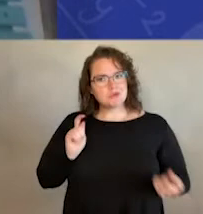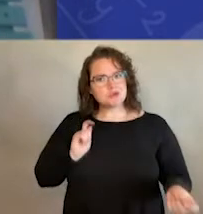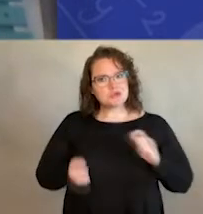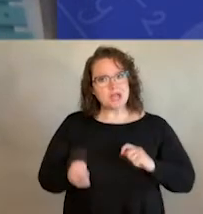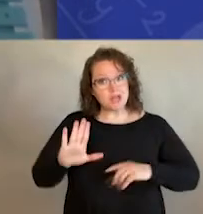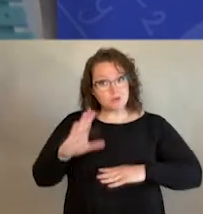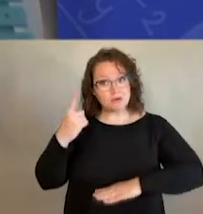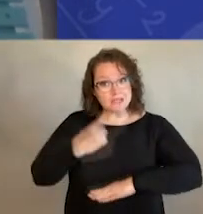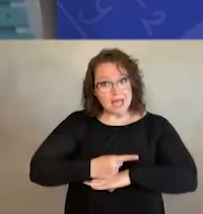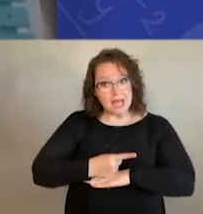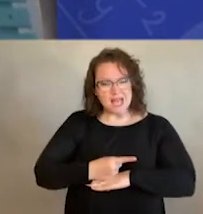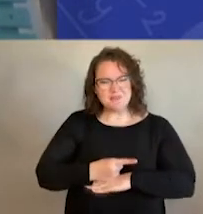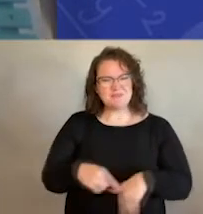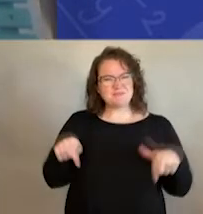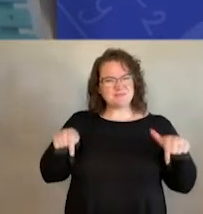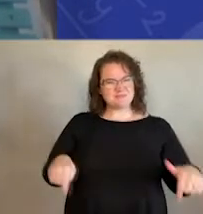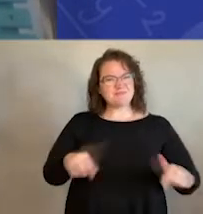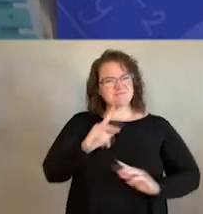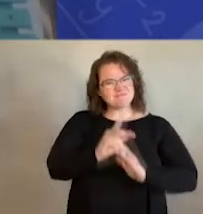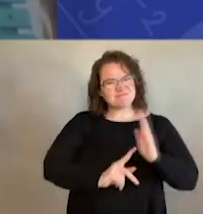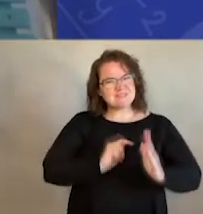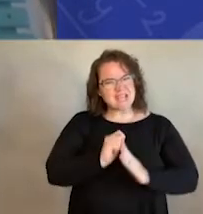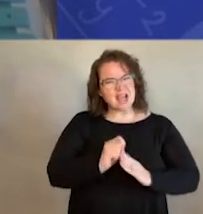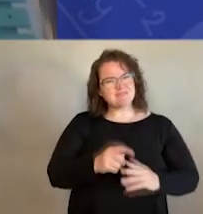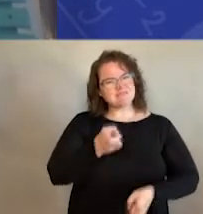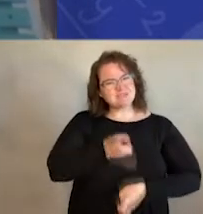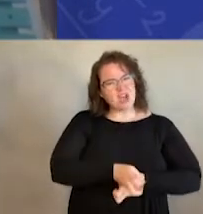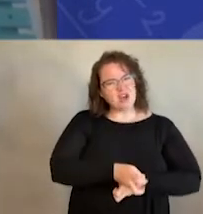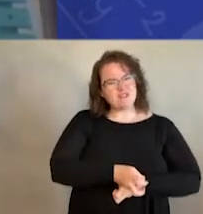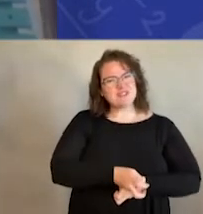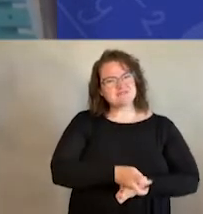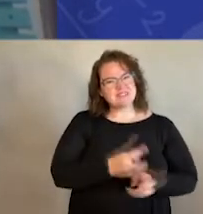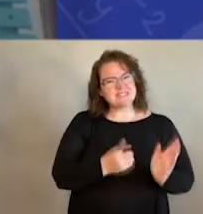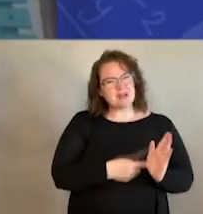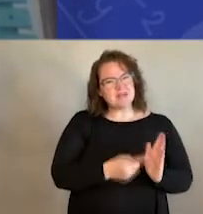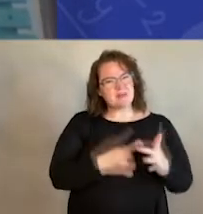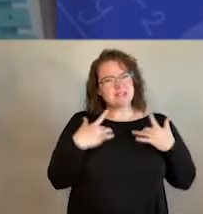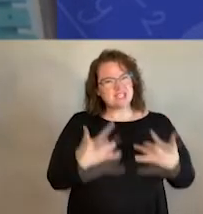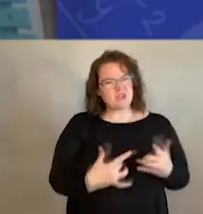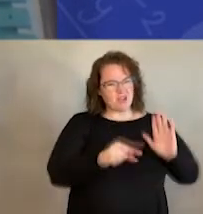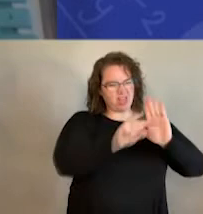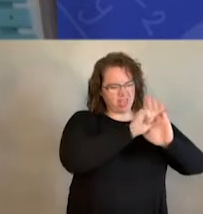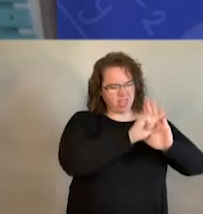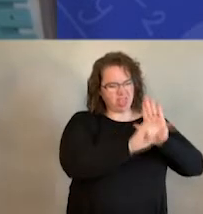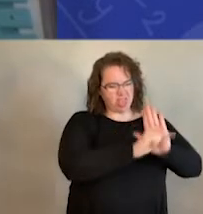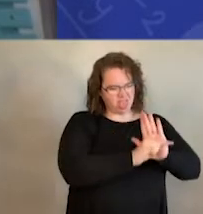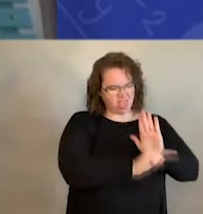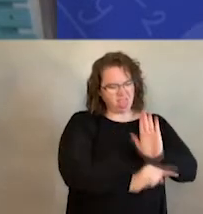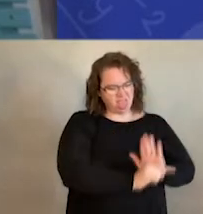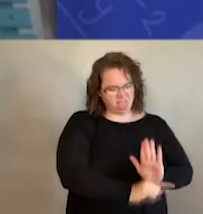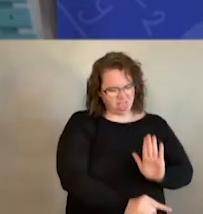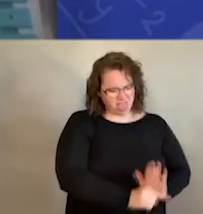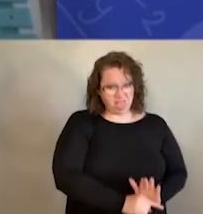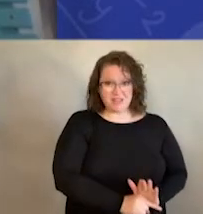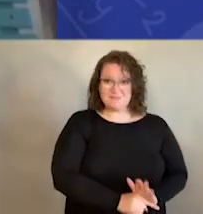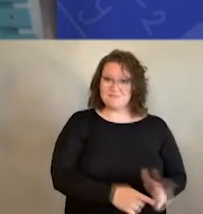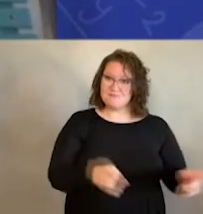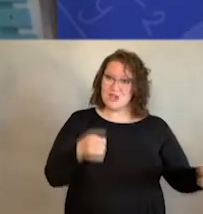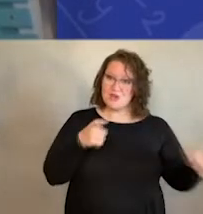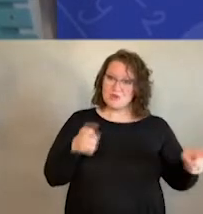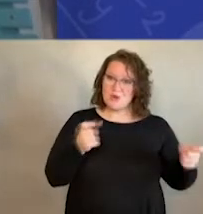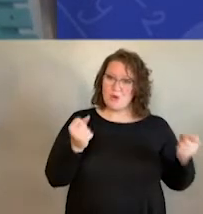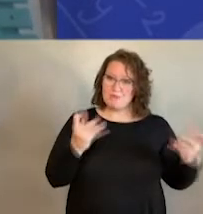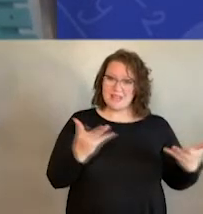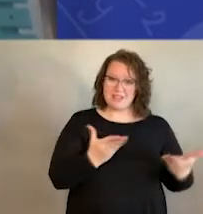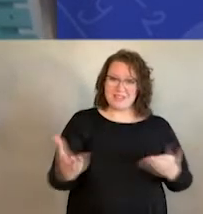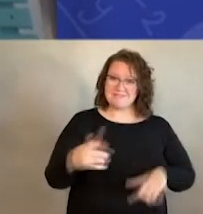like this, sometimes it's easier to focus on the things that are negative. We don't have a lot of control about what's happening around us, and it